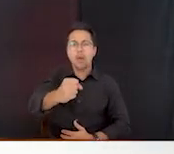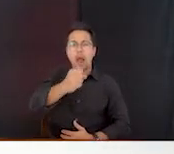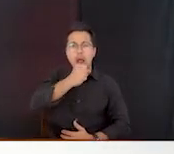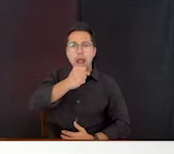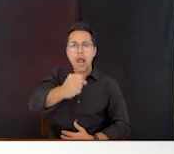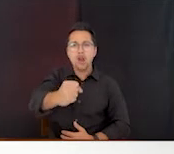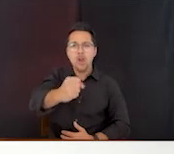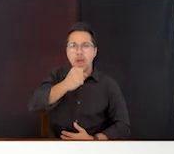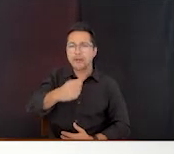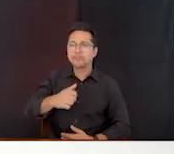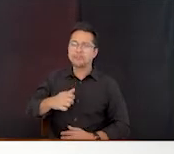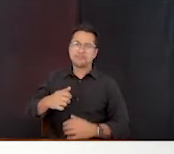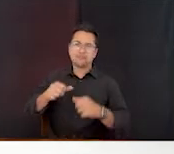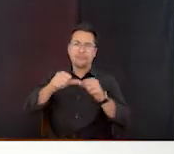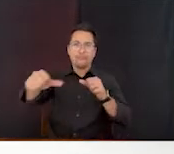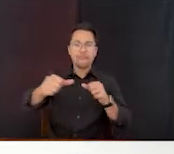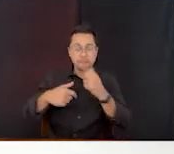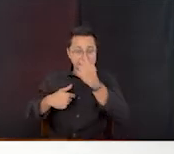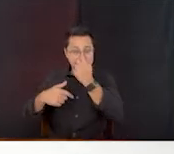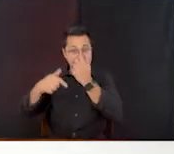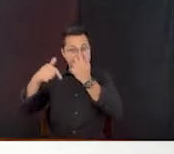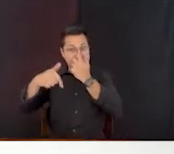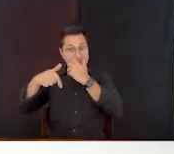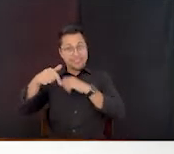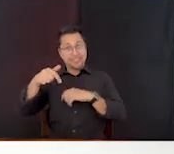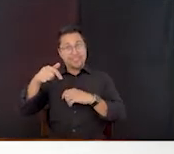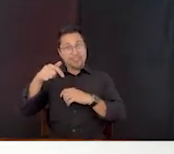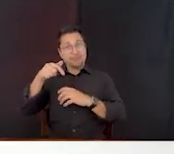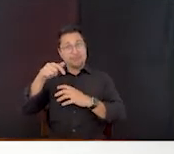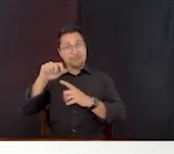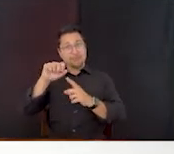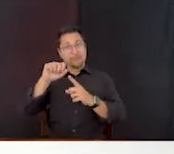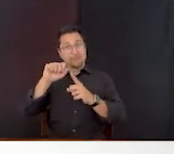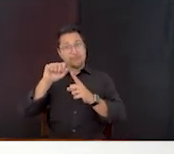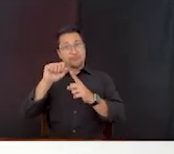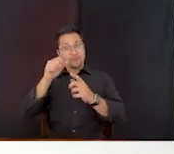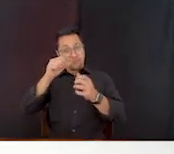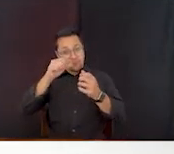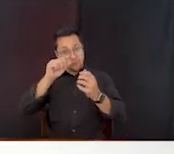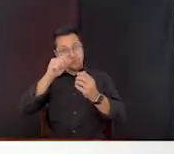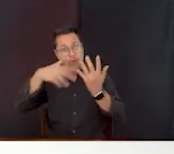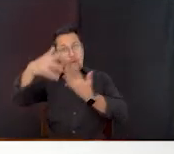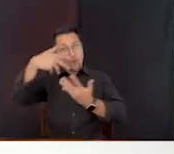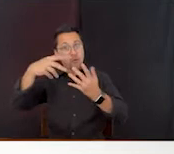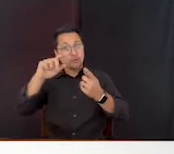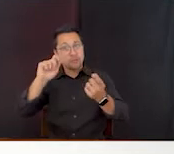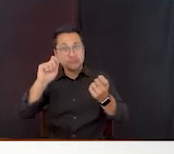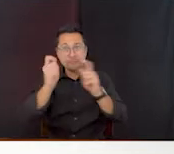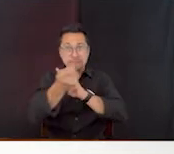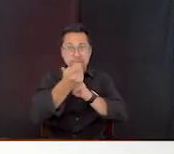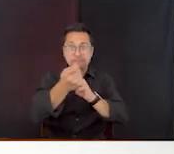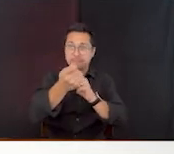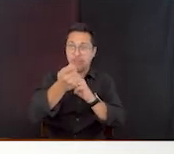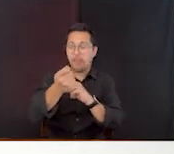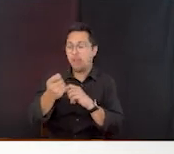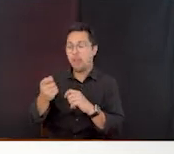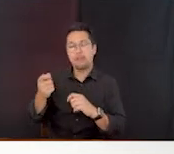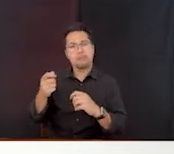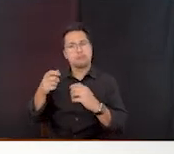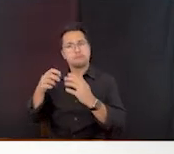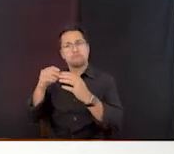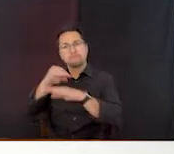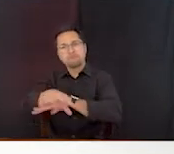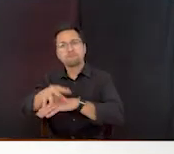today. And the changing social setting, I must have been holding